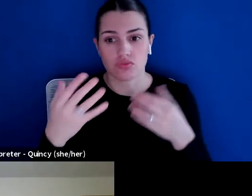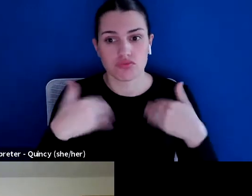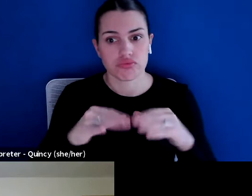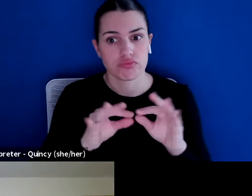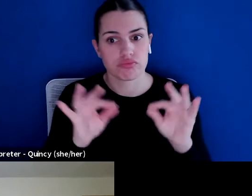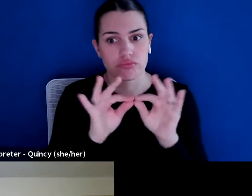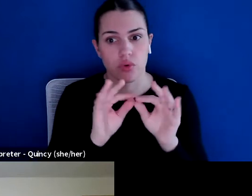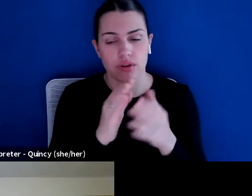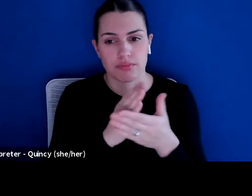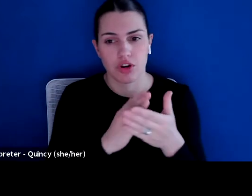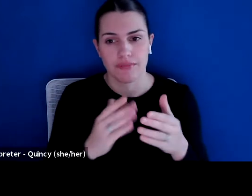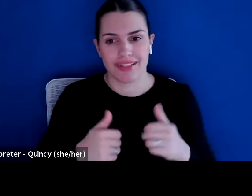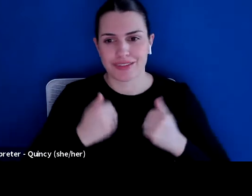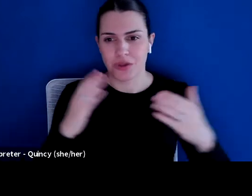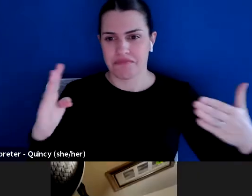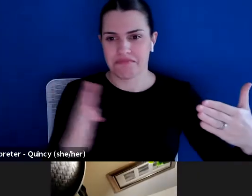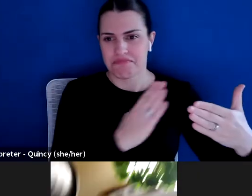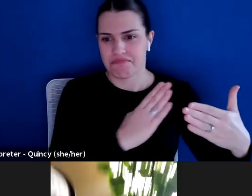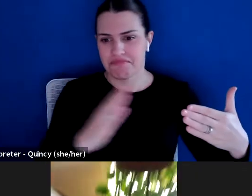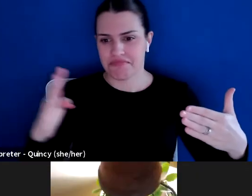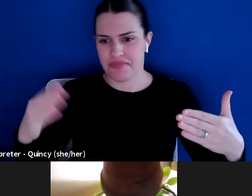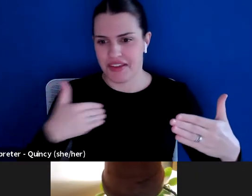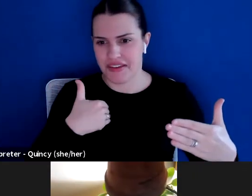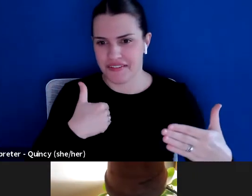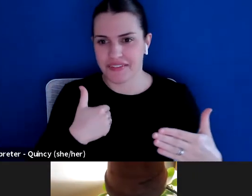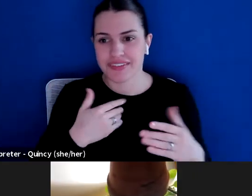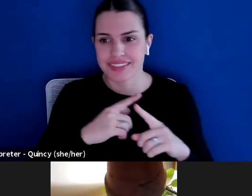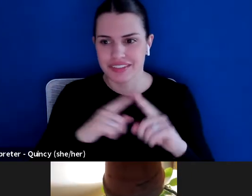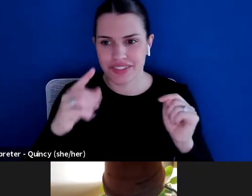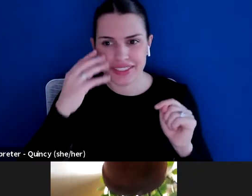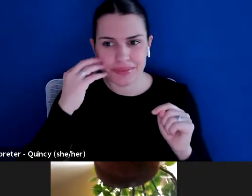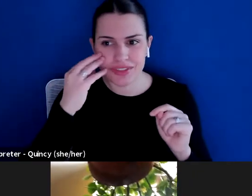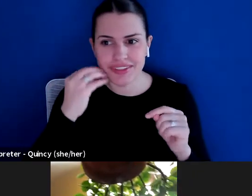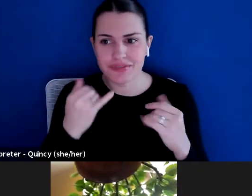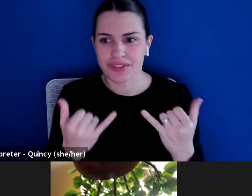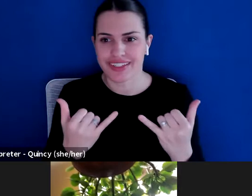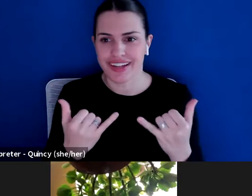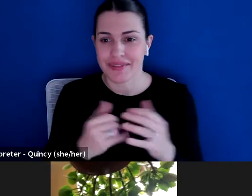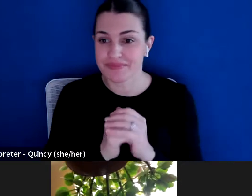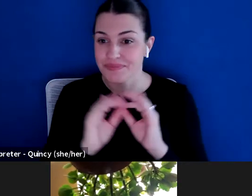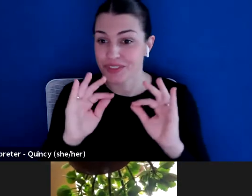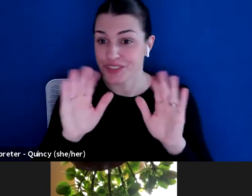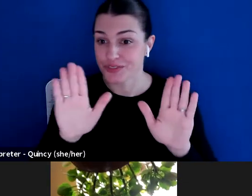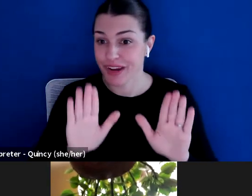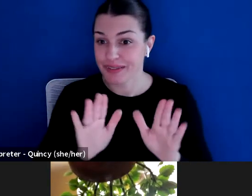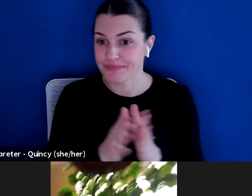there's definitely a spectrum of different experiences on today's call, which is really great.